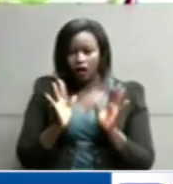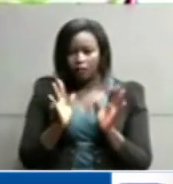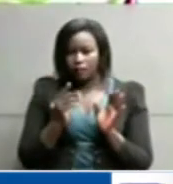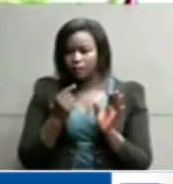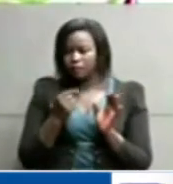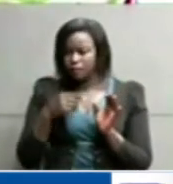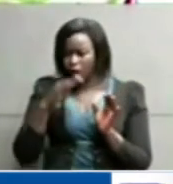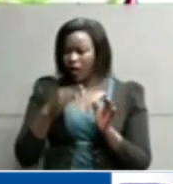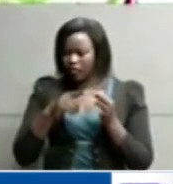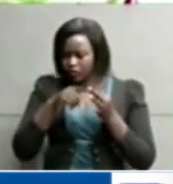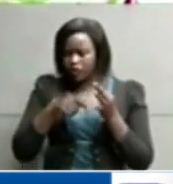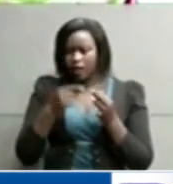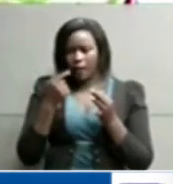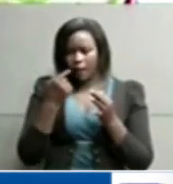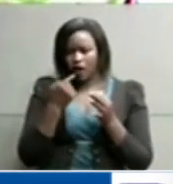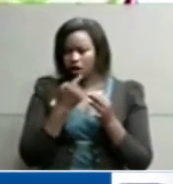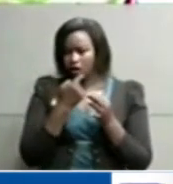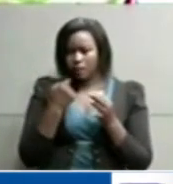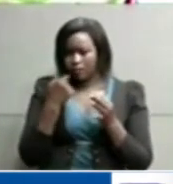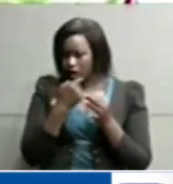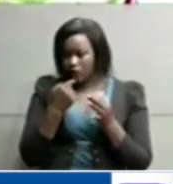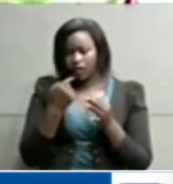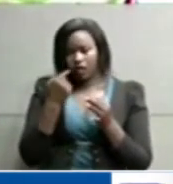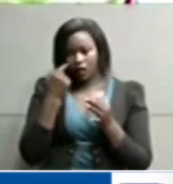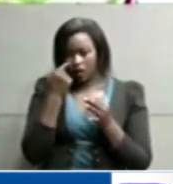parts, the virus will not enter you.